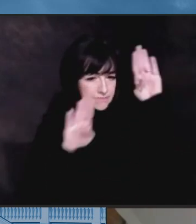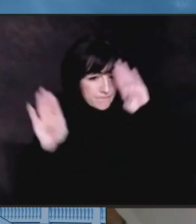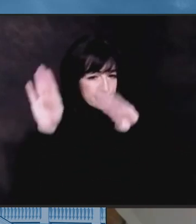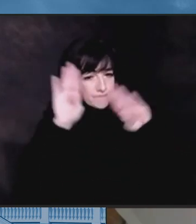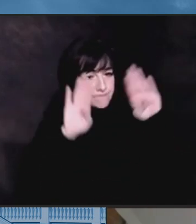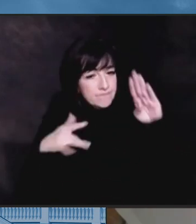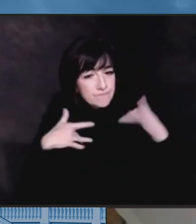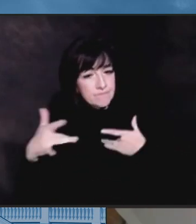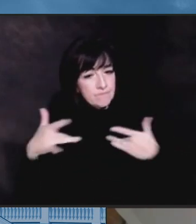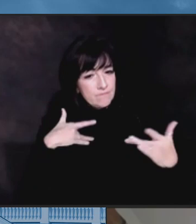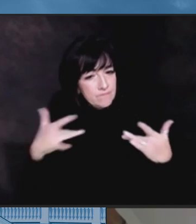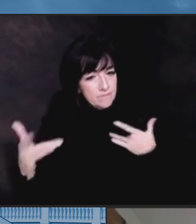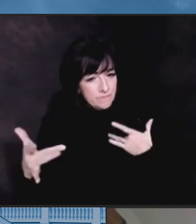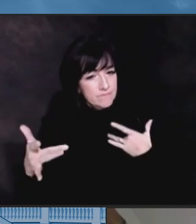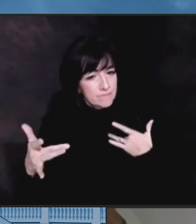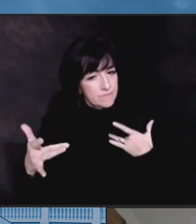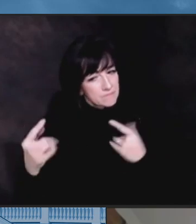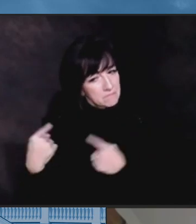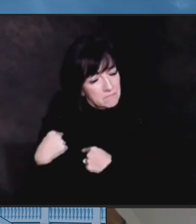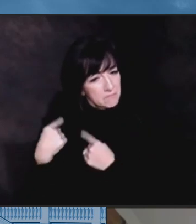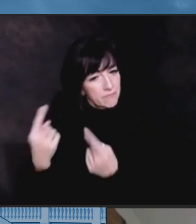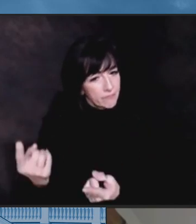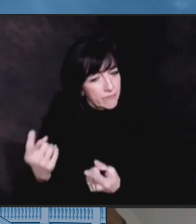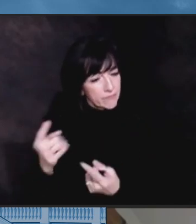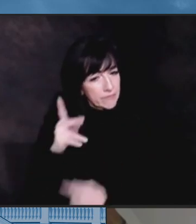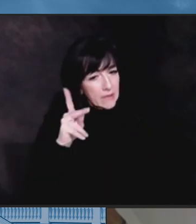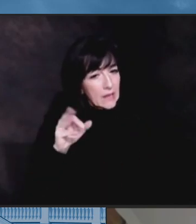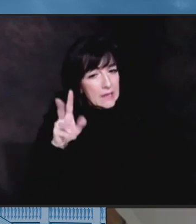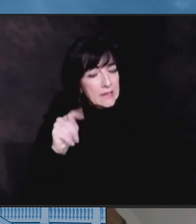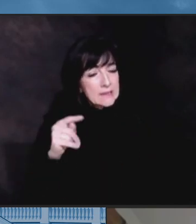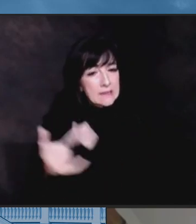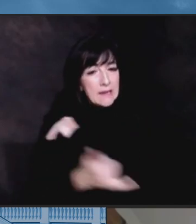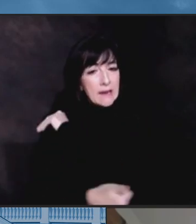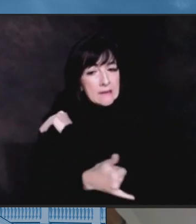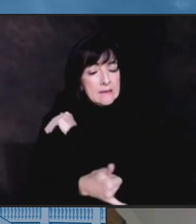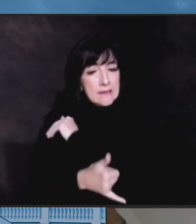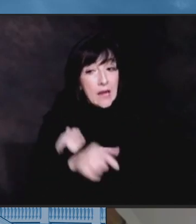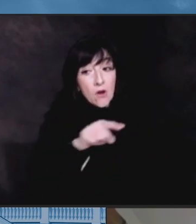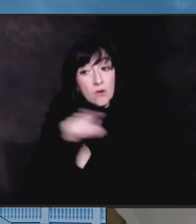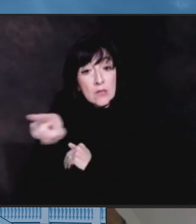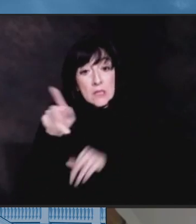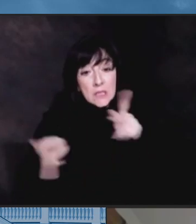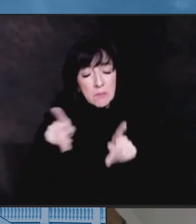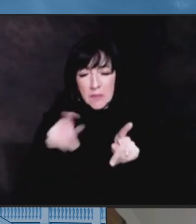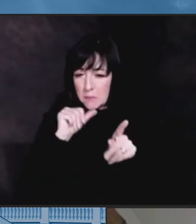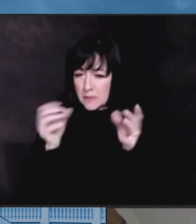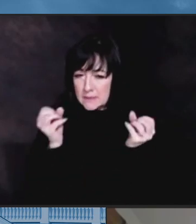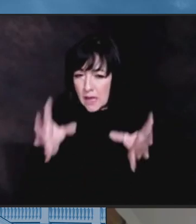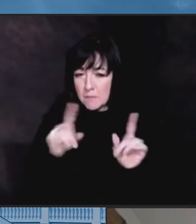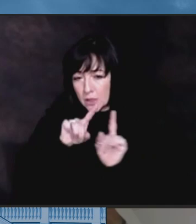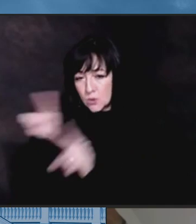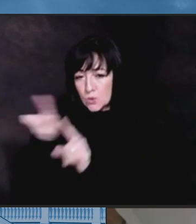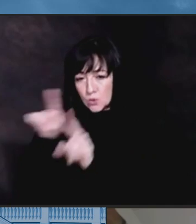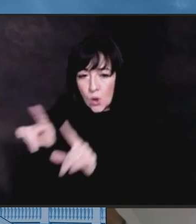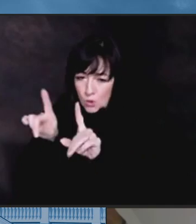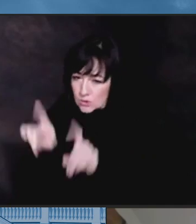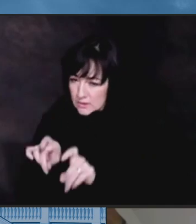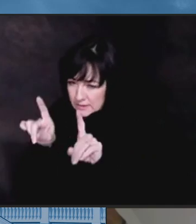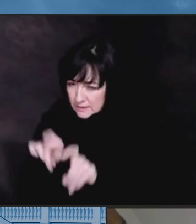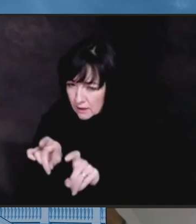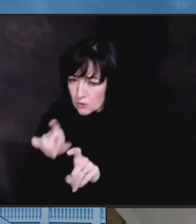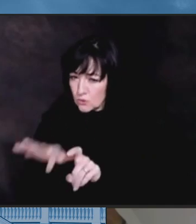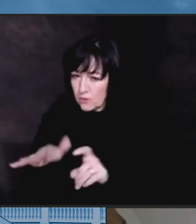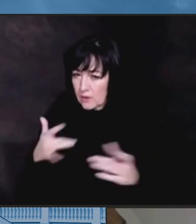County hasn't had the testing rate that we've had in Newcastle County and Sussex County, and so that's a bit of a